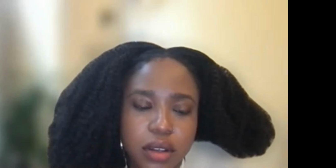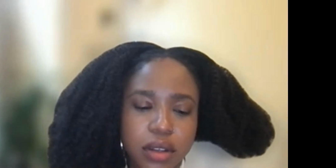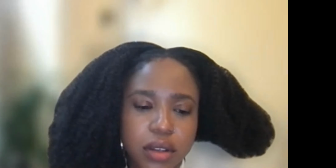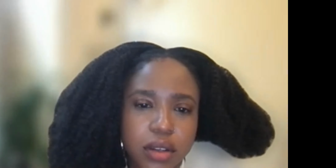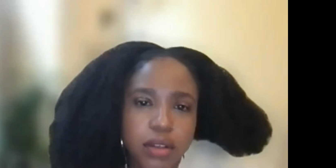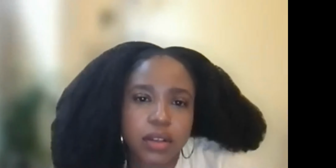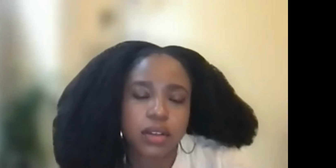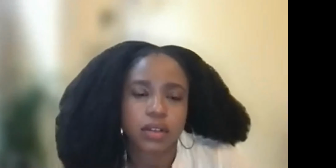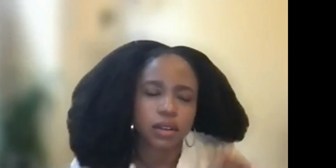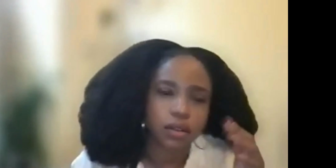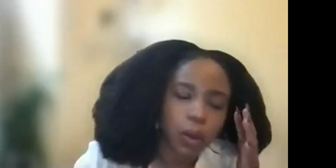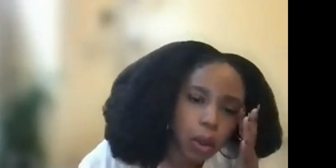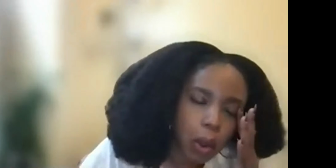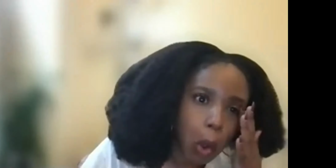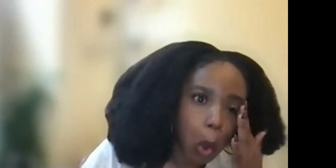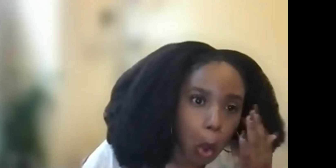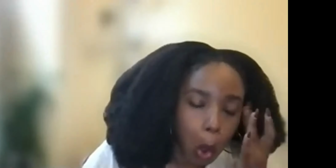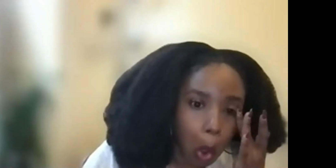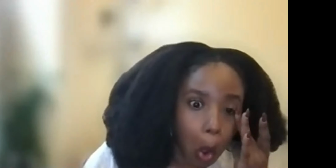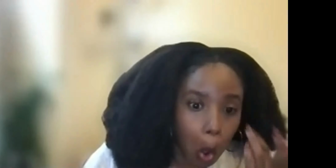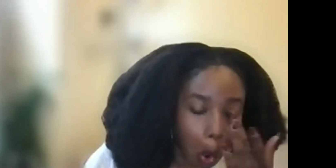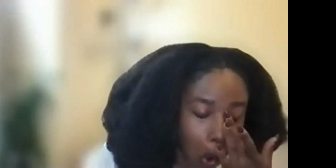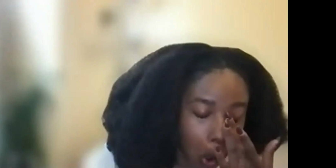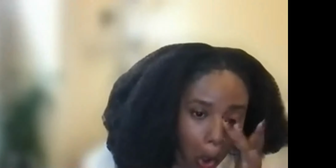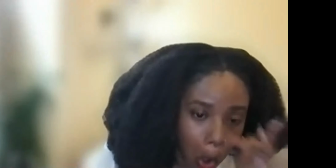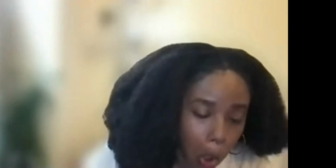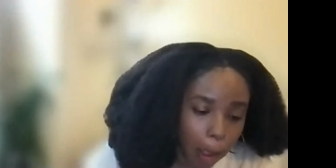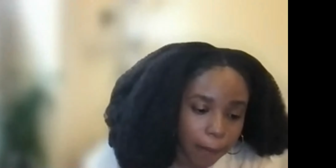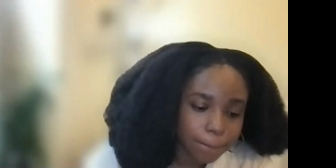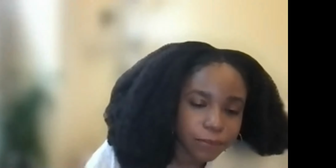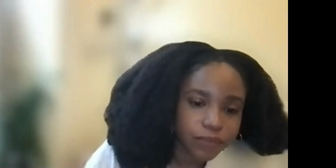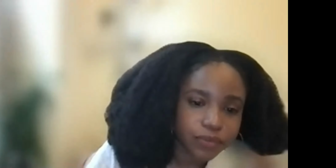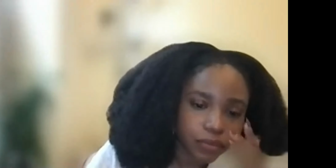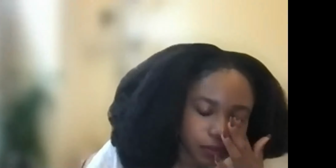take notes on this run of show doc. Ooh, I'm going to stop the recording.